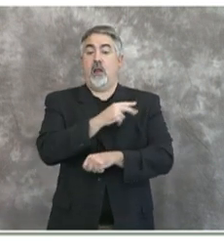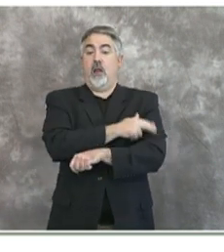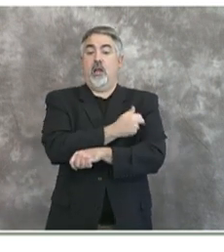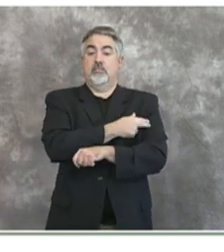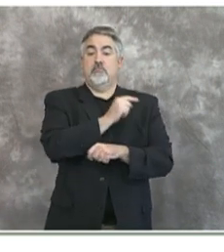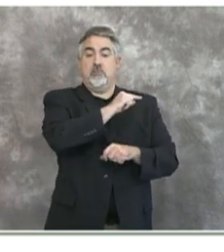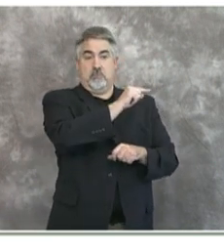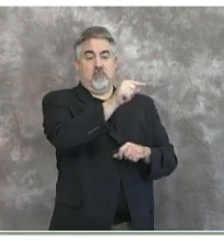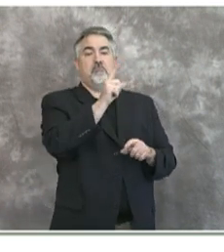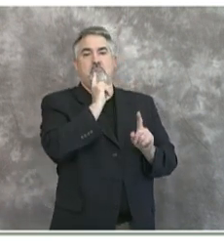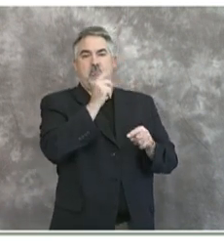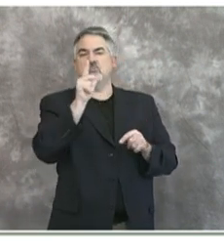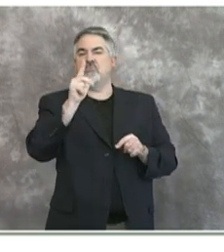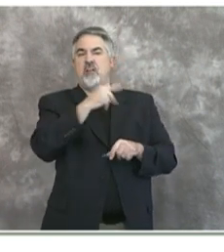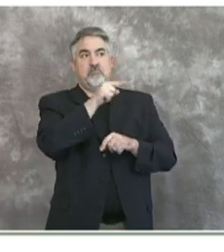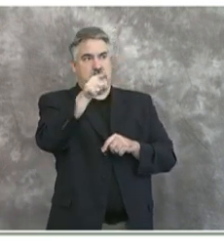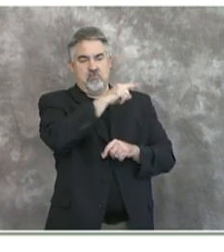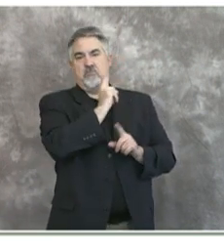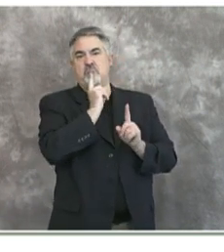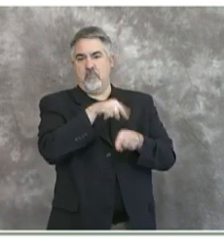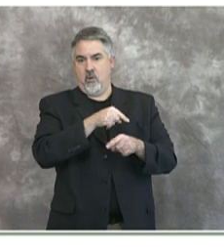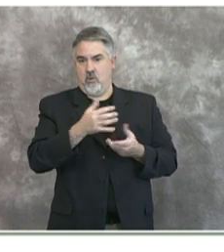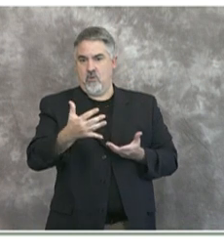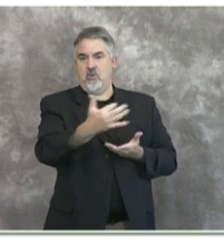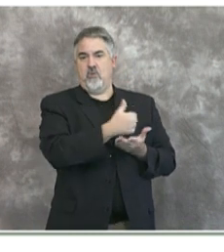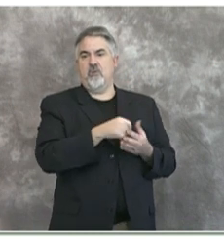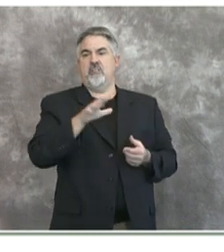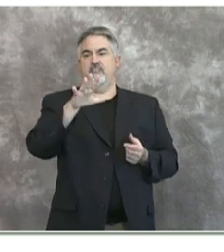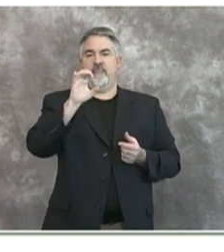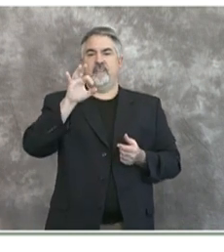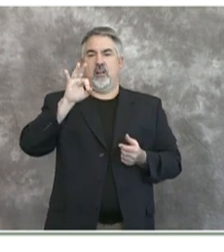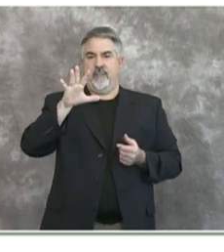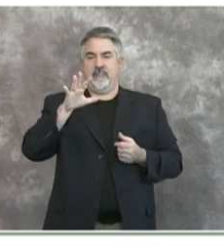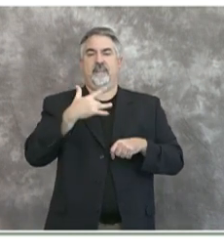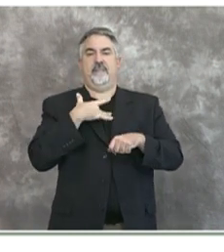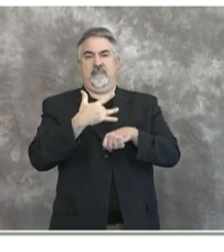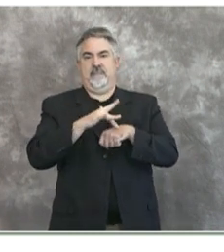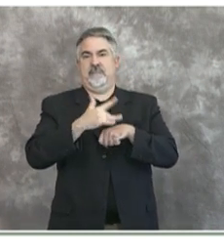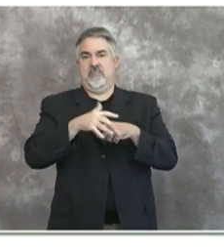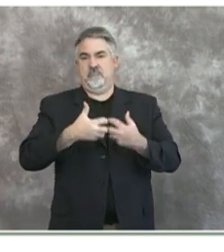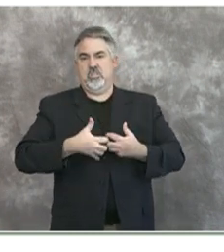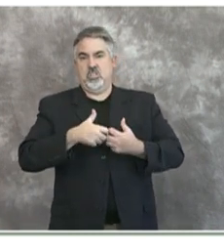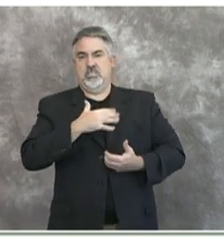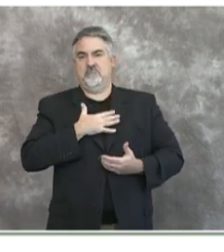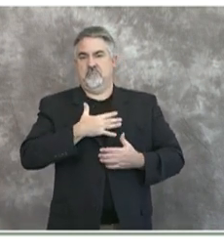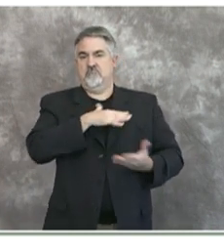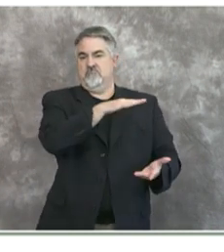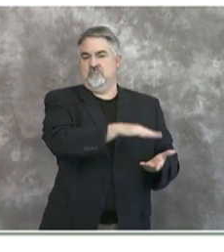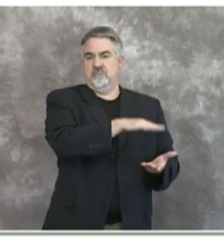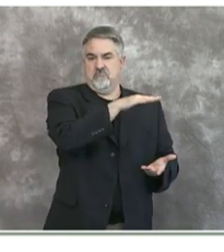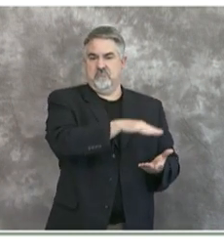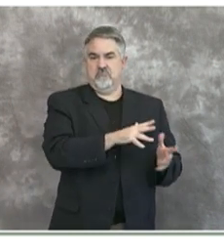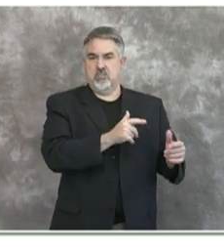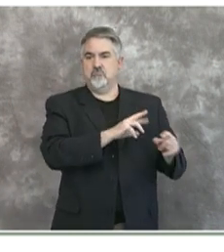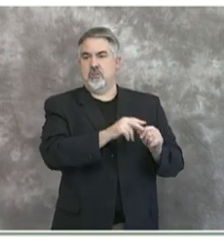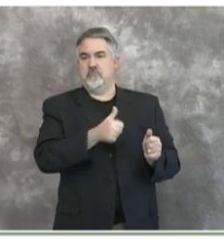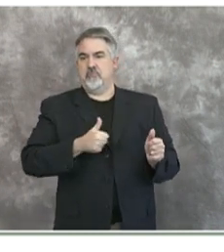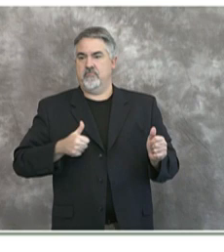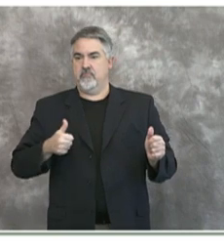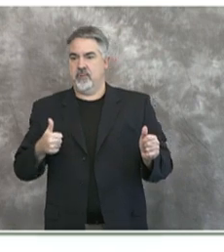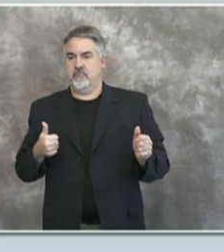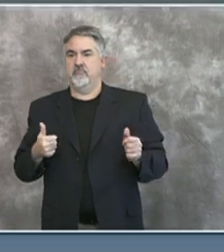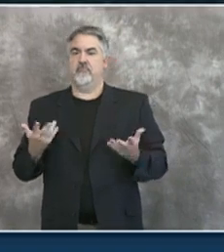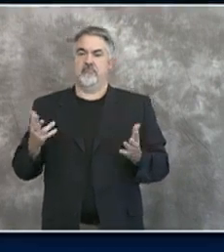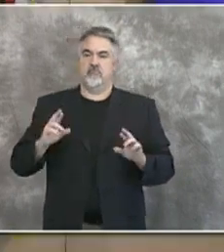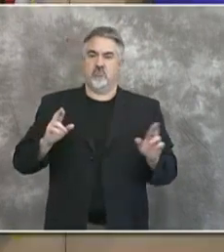with 595 ventilators presently available, plus those that we have here in county surplus, ready if a surge requires